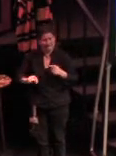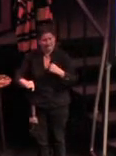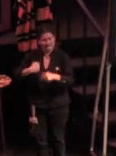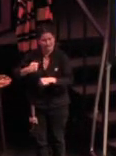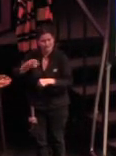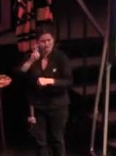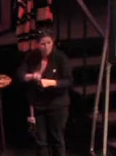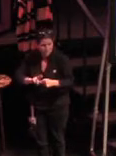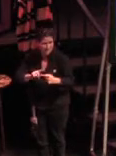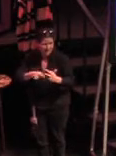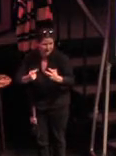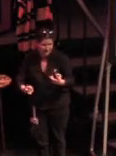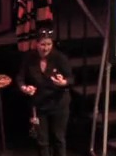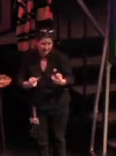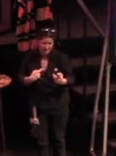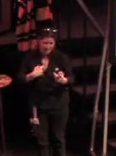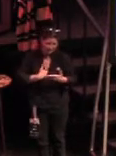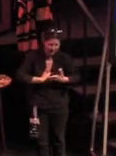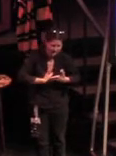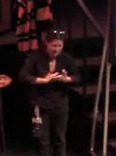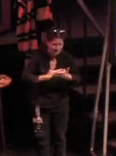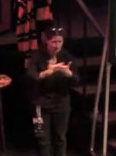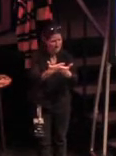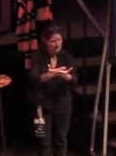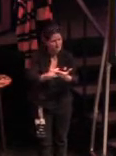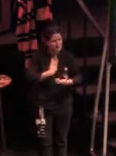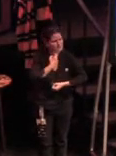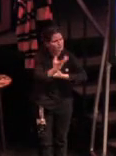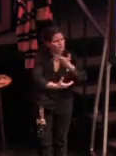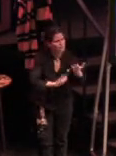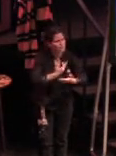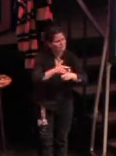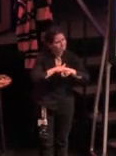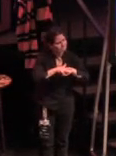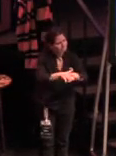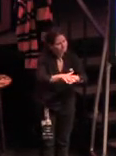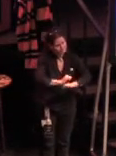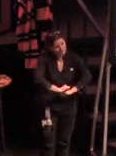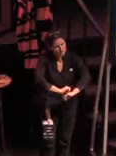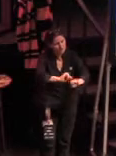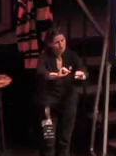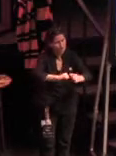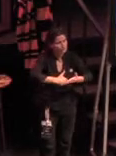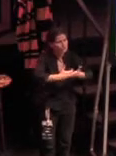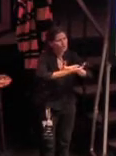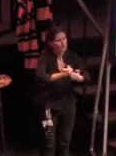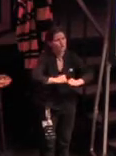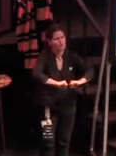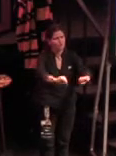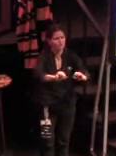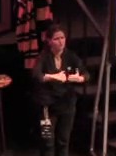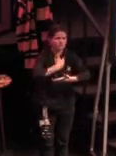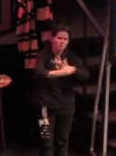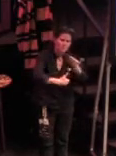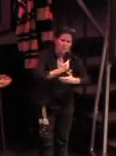can not only change your own narrative, but you can change the narrative for other people. And that, I think, is the power. I think someone like Alan Sugar